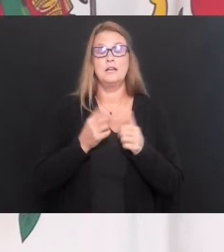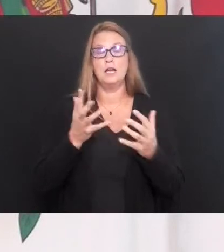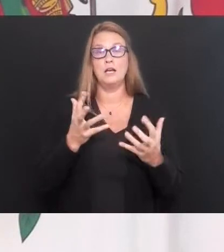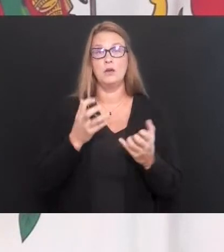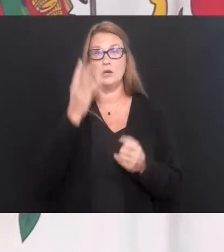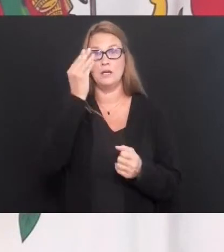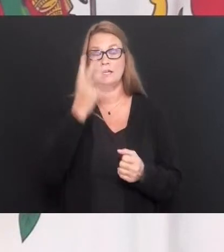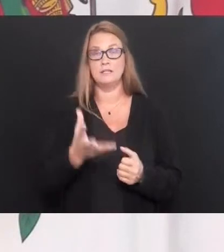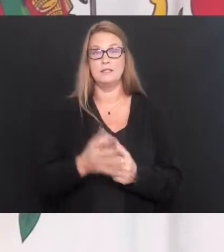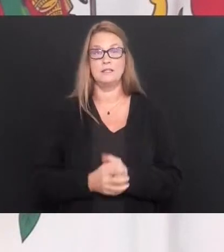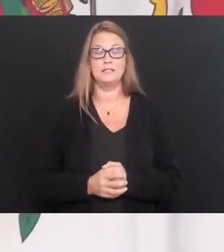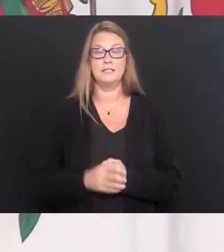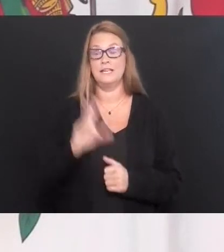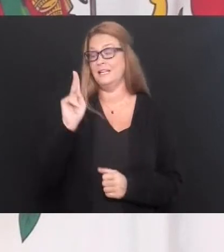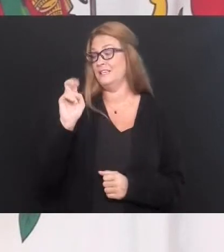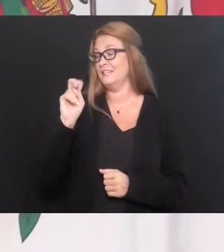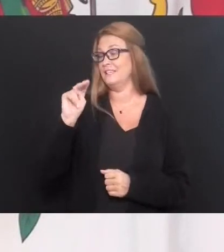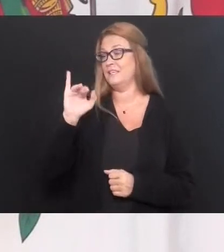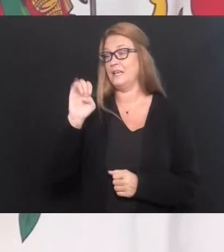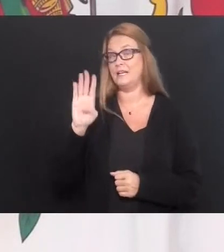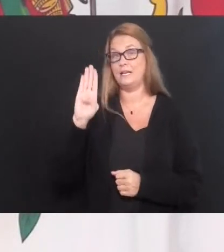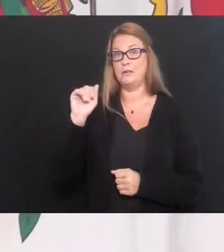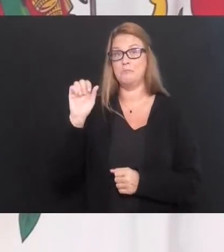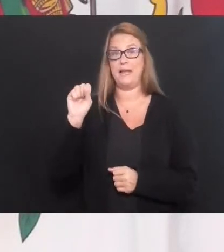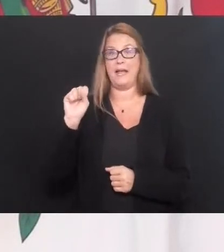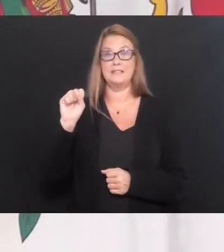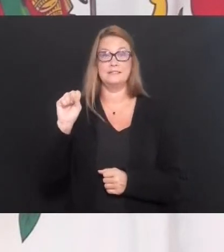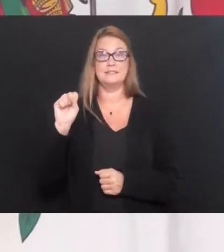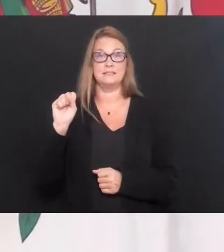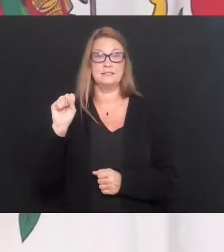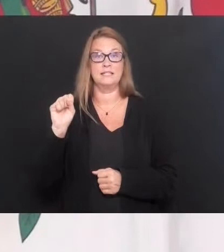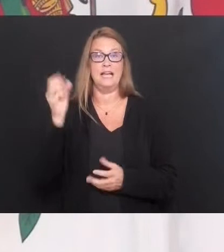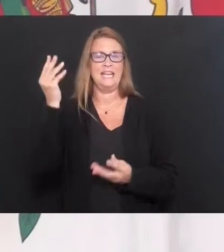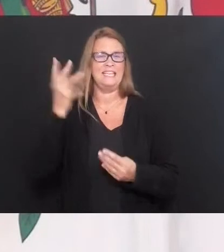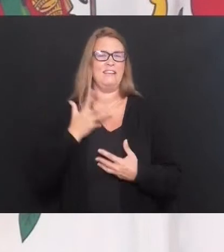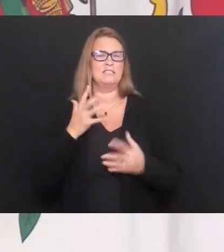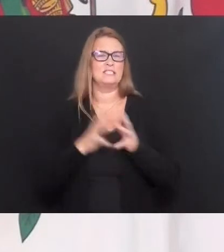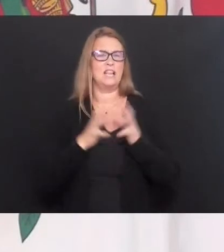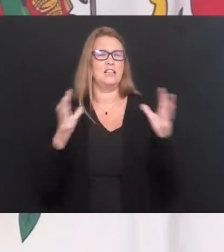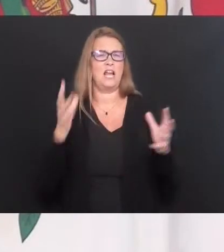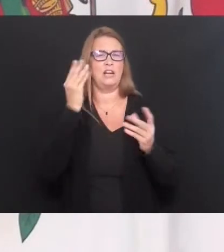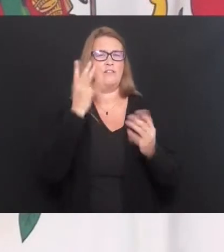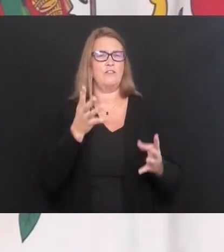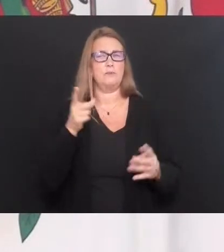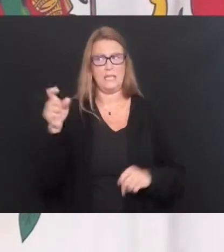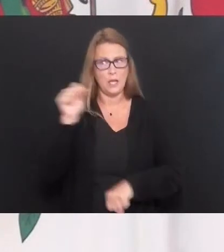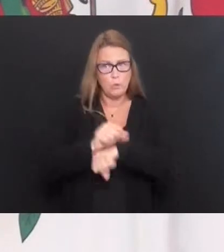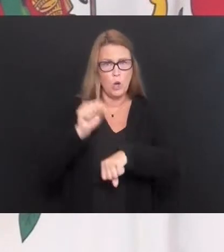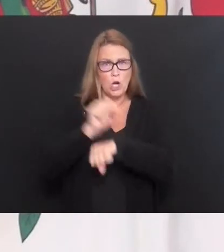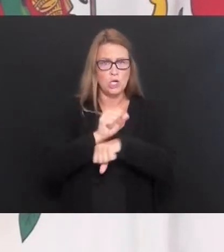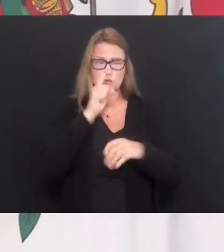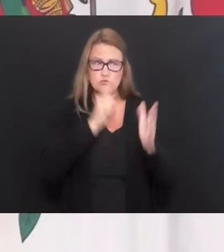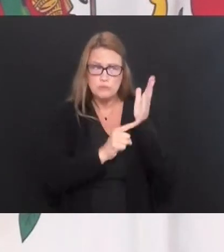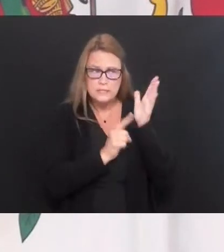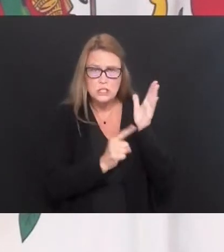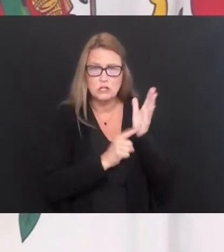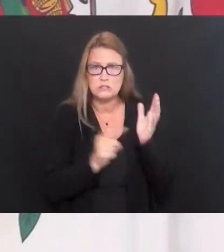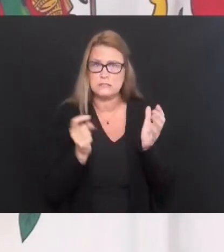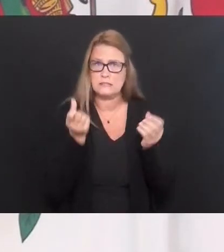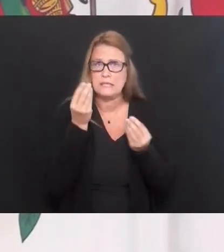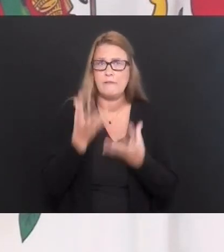know, Kenny Bass comes to us a lot of times with a lot of information and everything. He works and he researches,